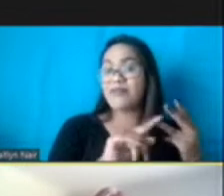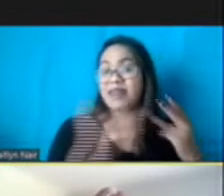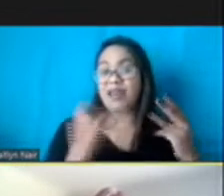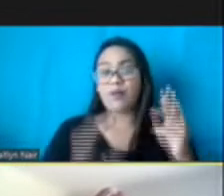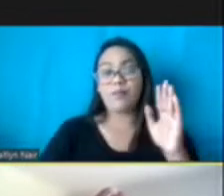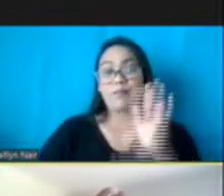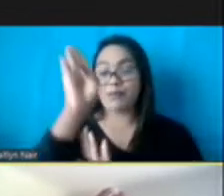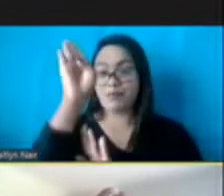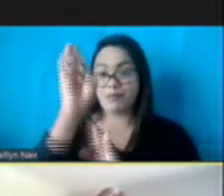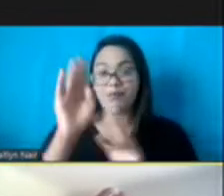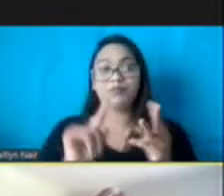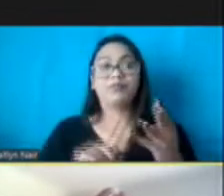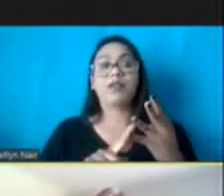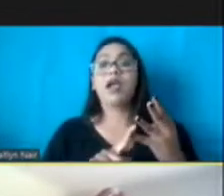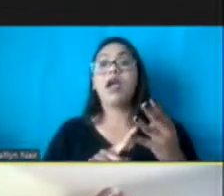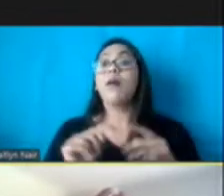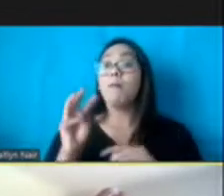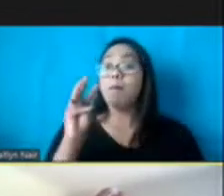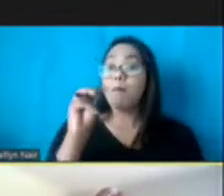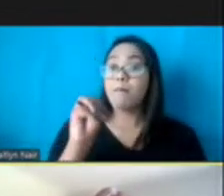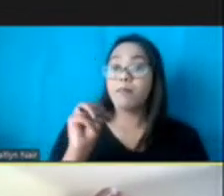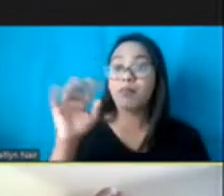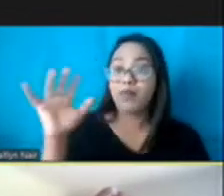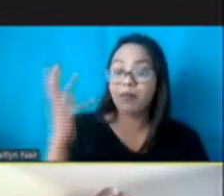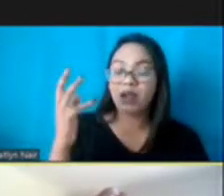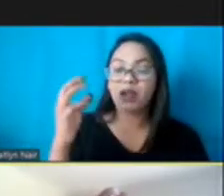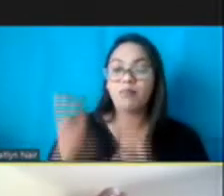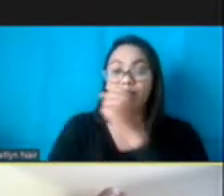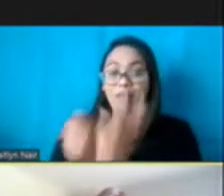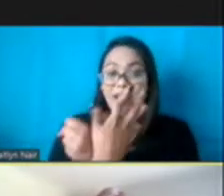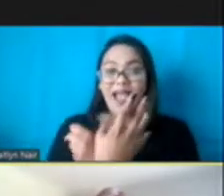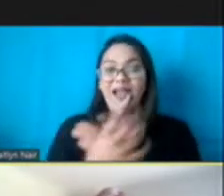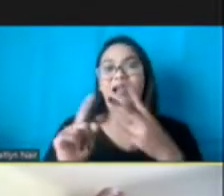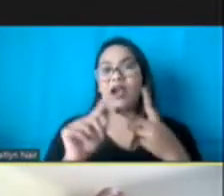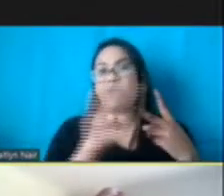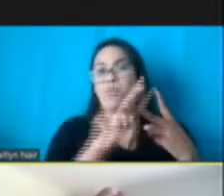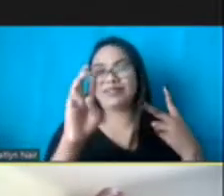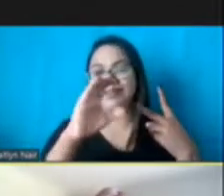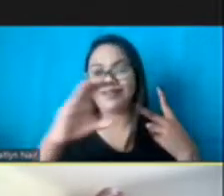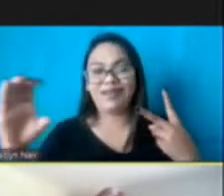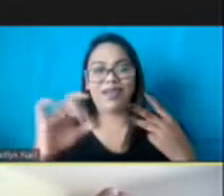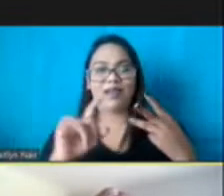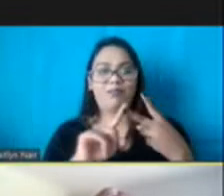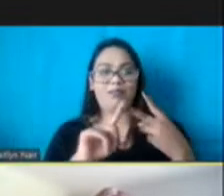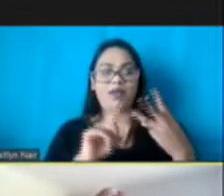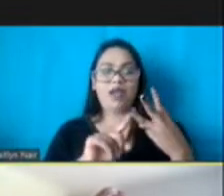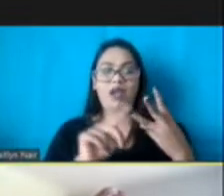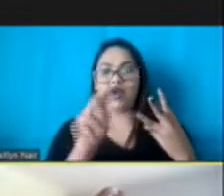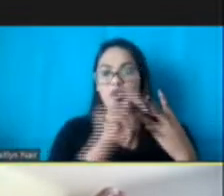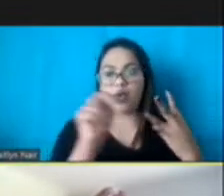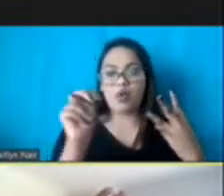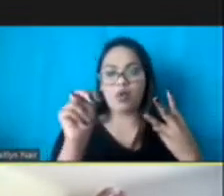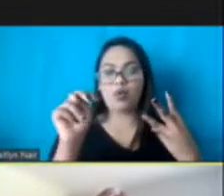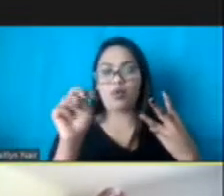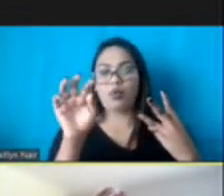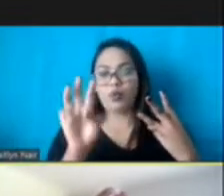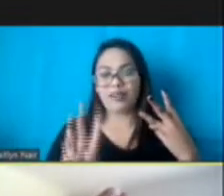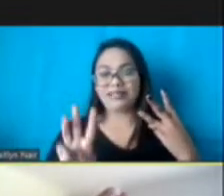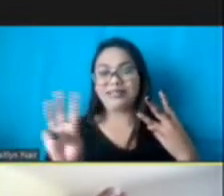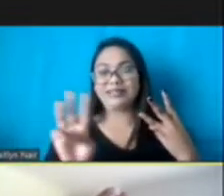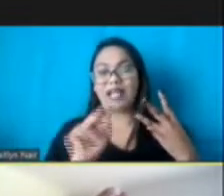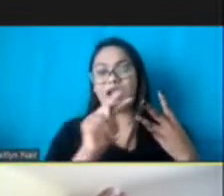increases, Mpumalanga, Northwest, Western Cape, and Northern Cape. So I think seeing these